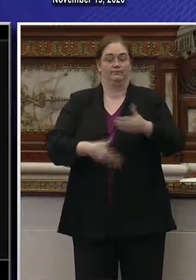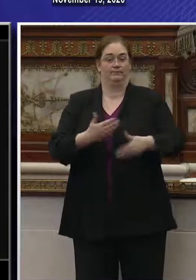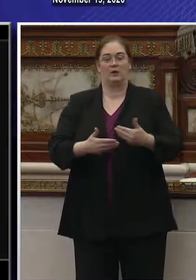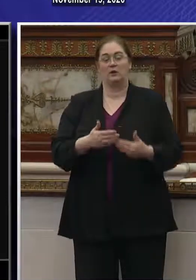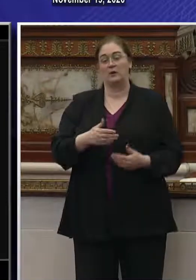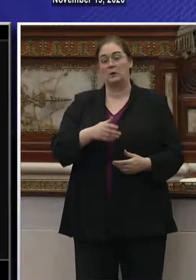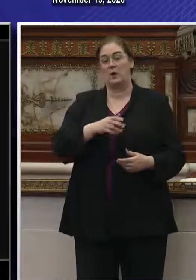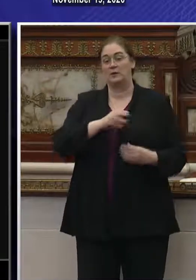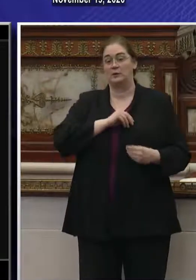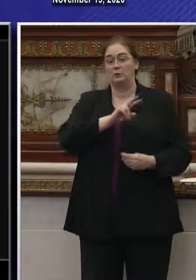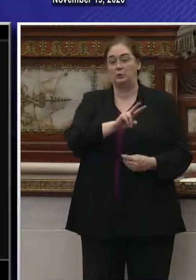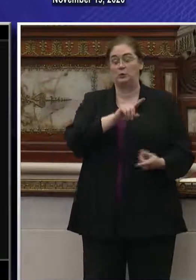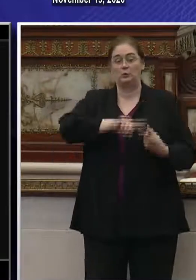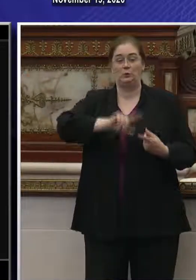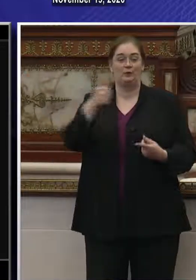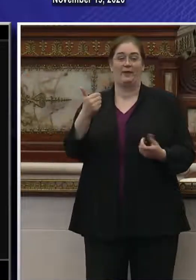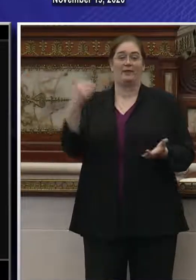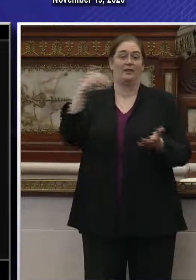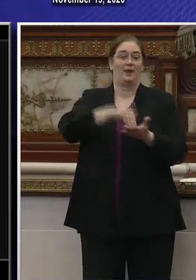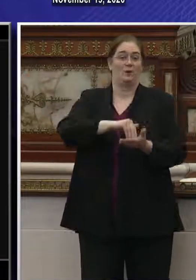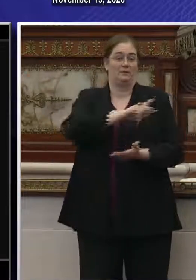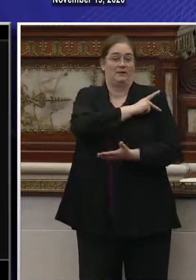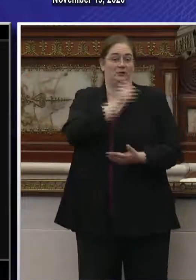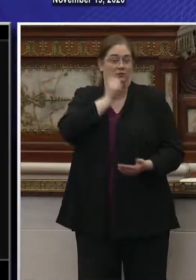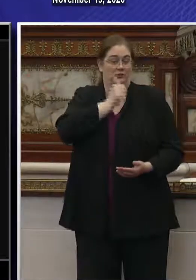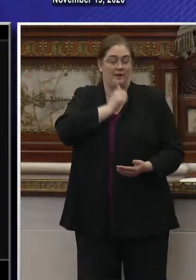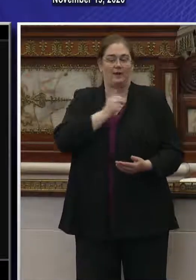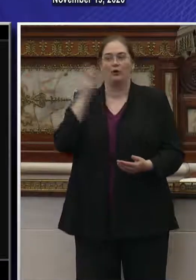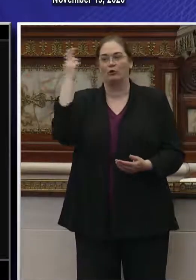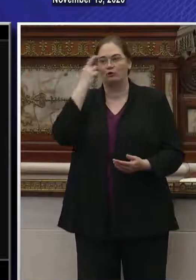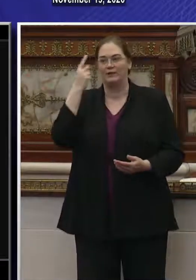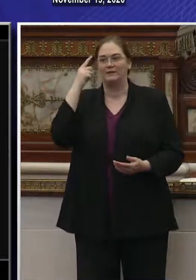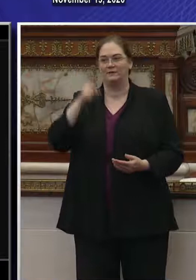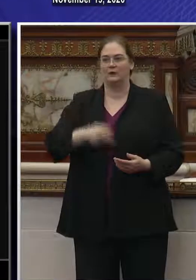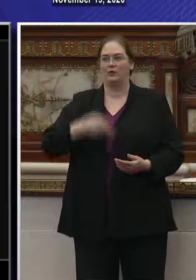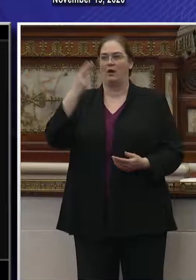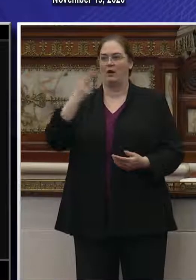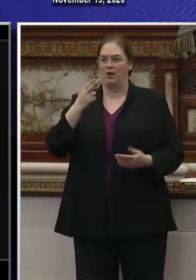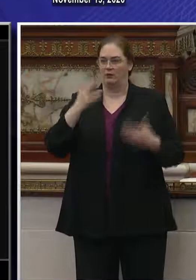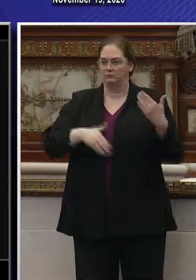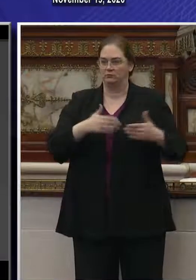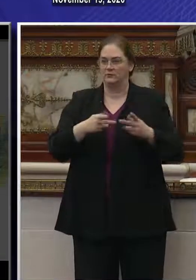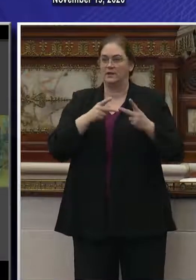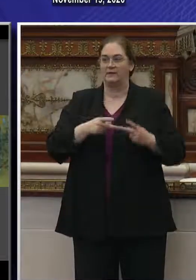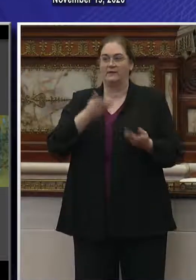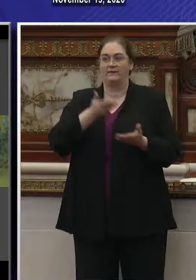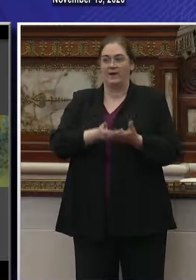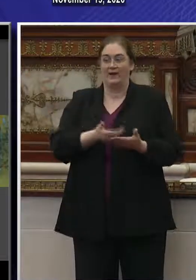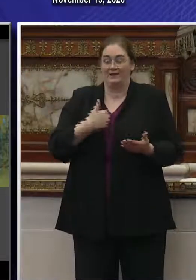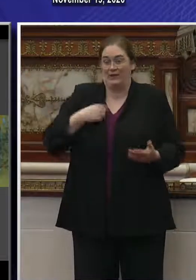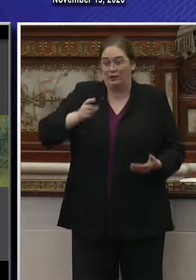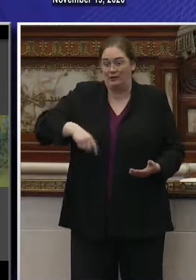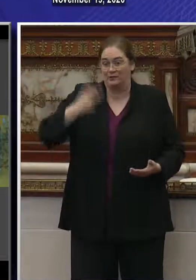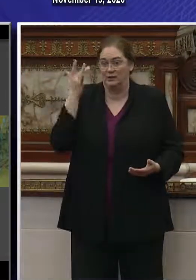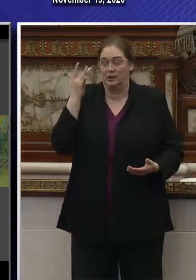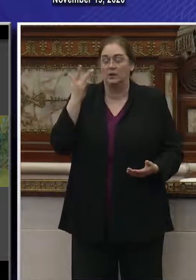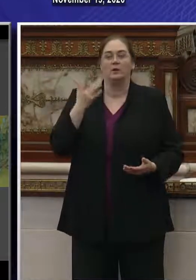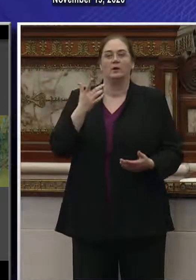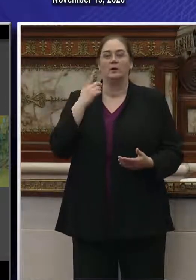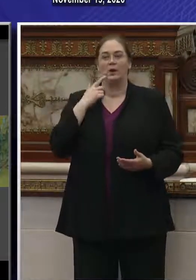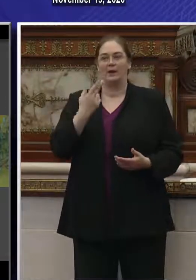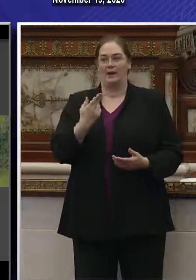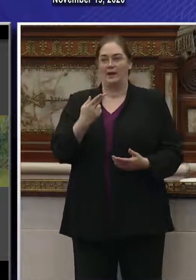to 10,000 patients a day. The reason for these high throughput sites and the fact that they're going to be necessary is